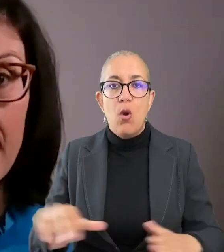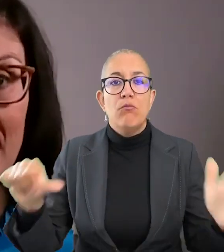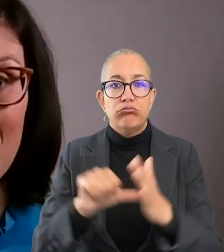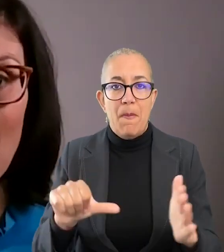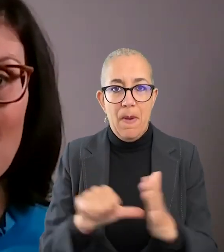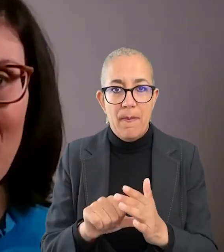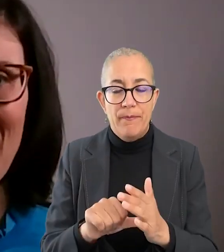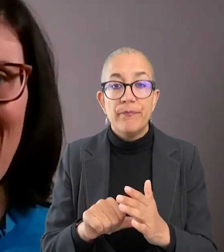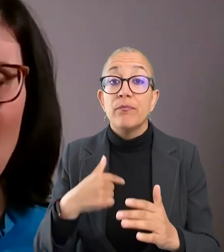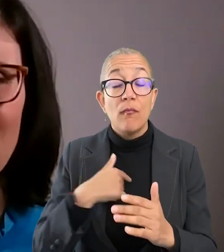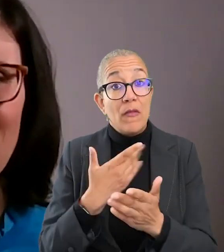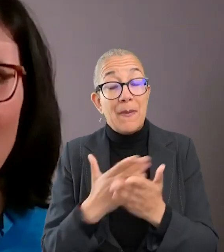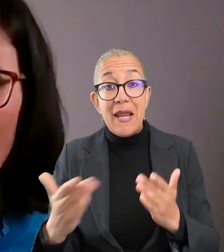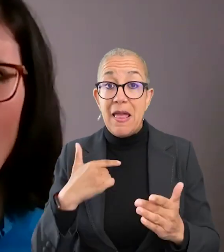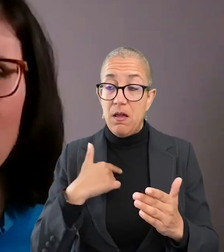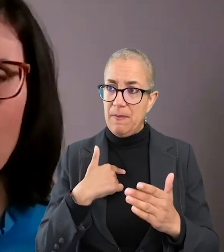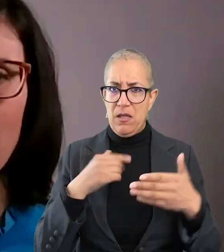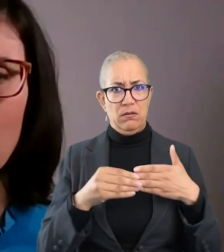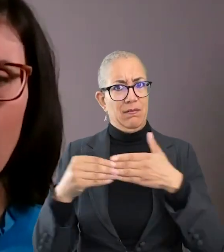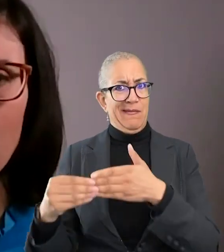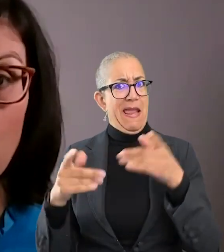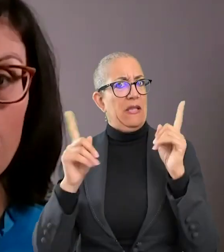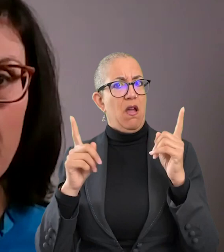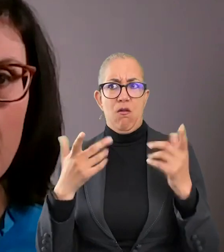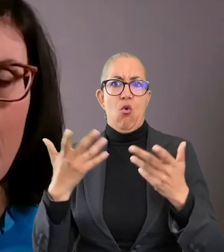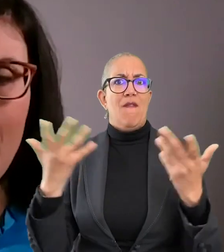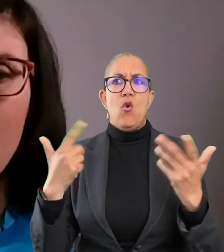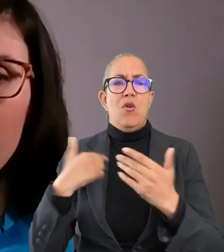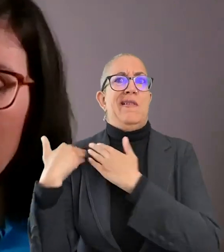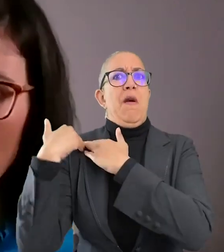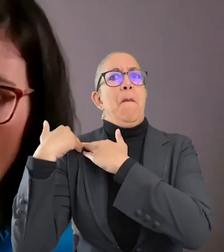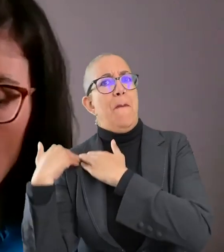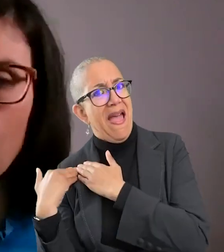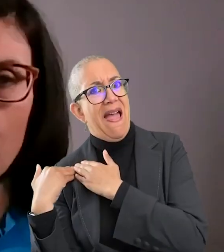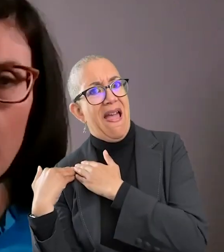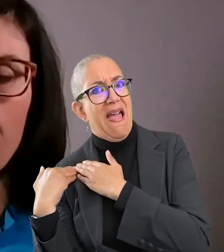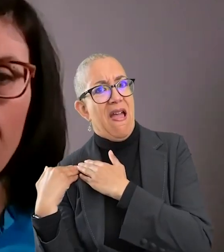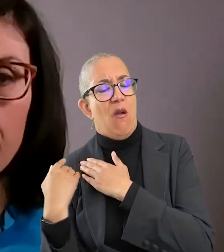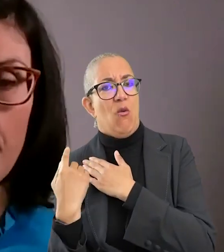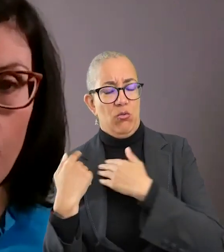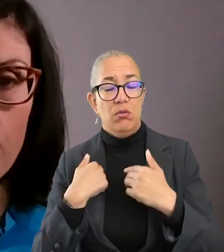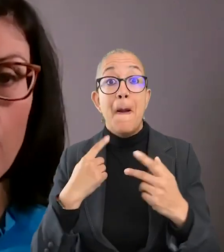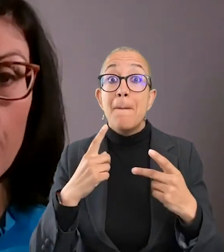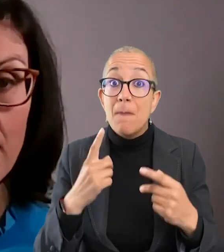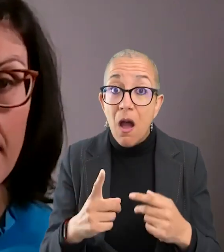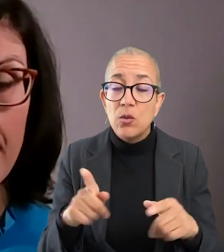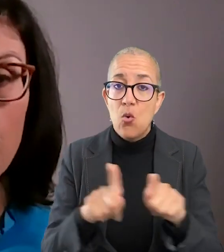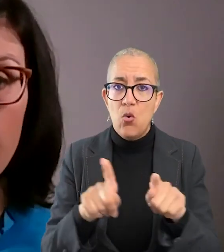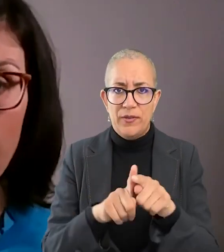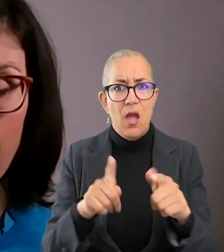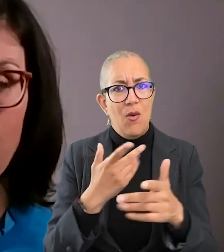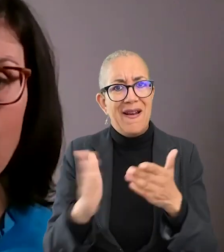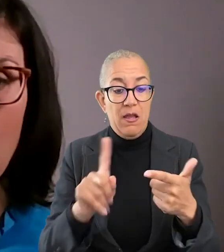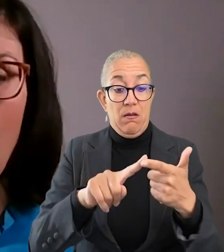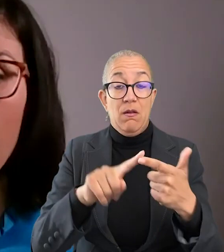have a leading role to play as party leader, of course I will, the buck stops here, but it's also clear that there is an important role for the CEO